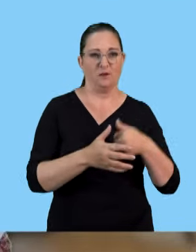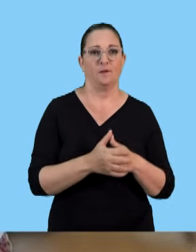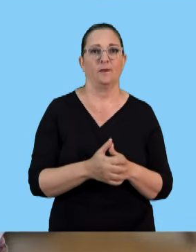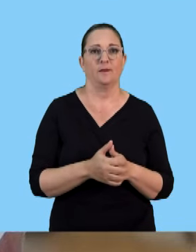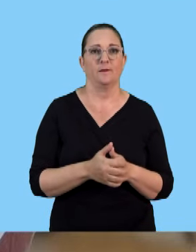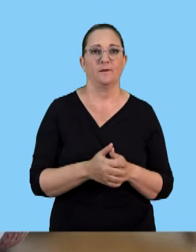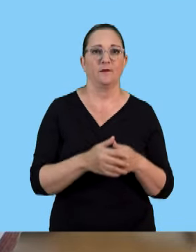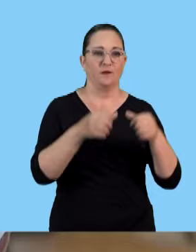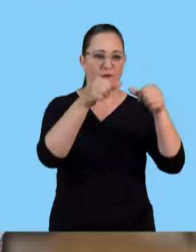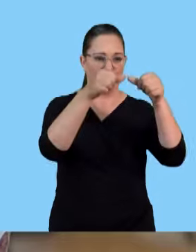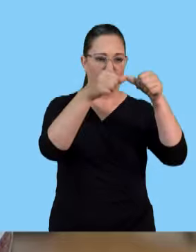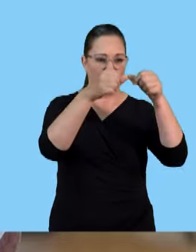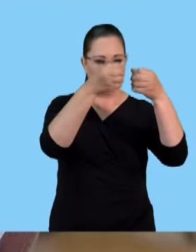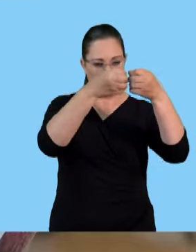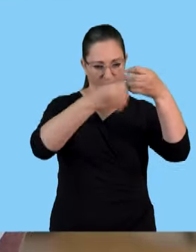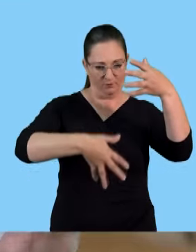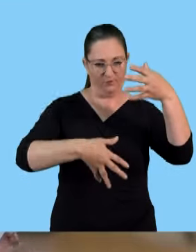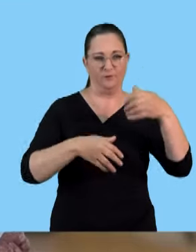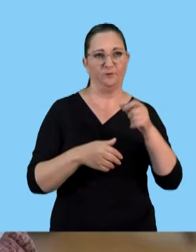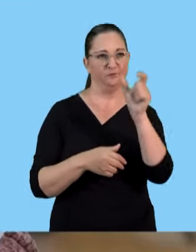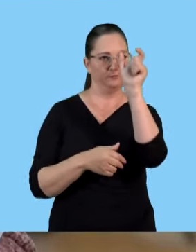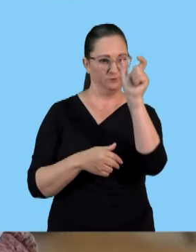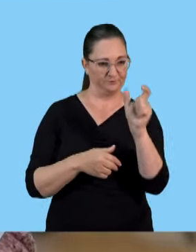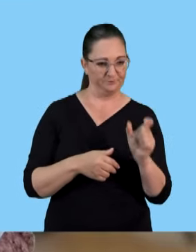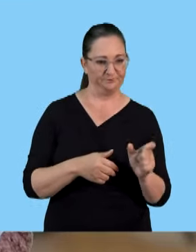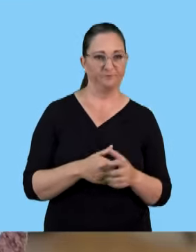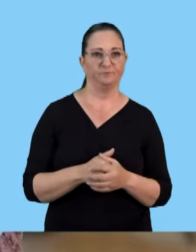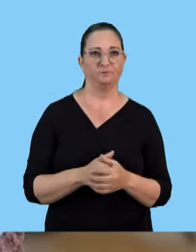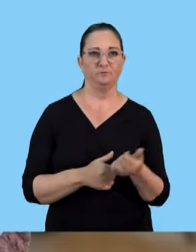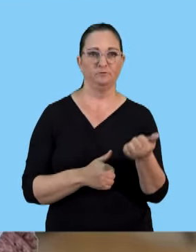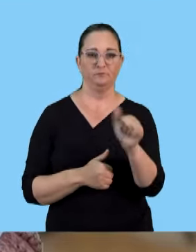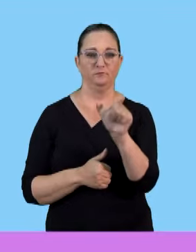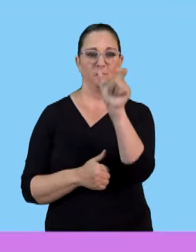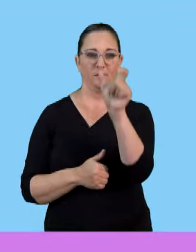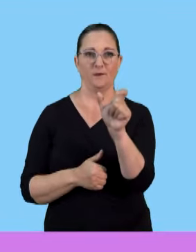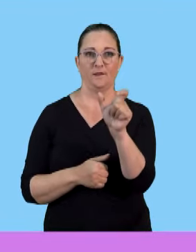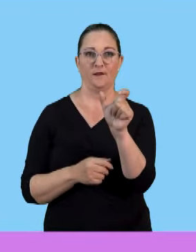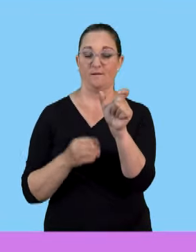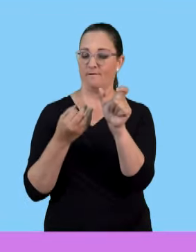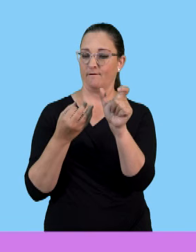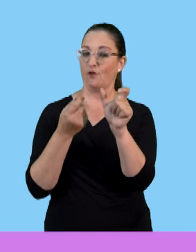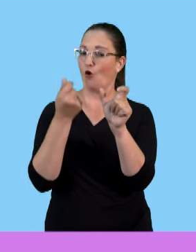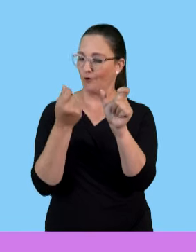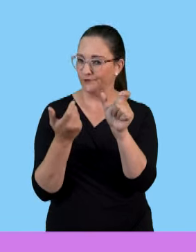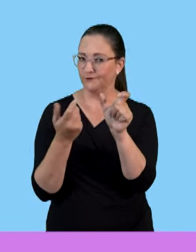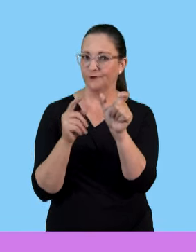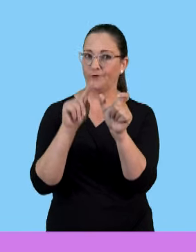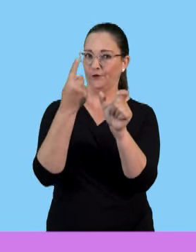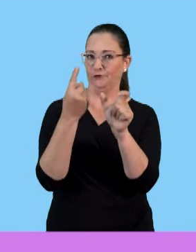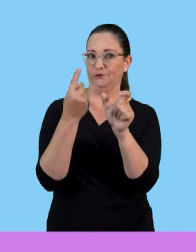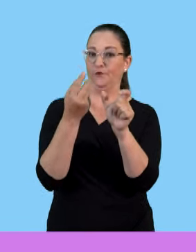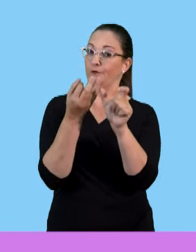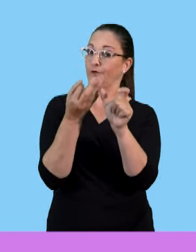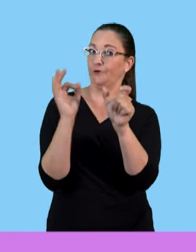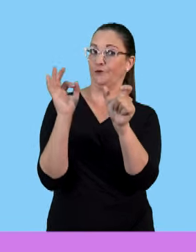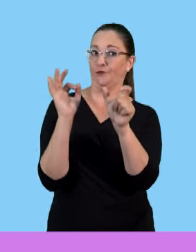it means that they are a continuation from what is given from above, as well as the cost. You can see that the first 6 kiloliters